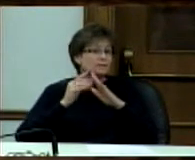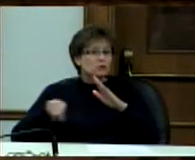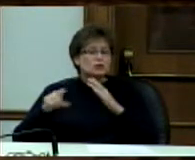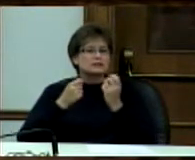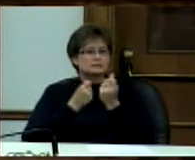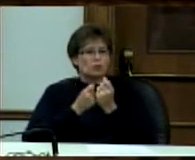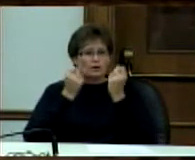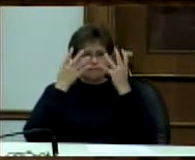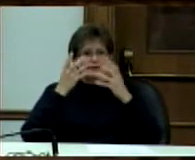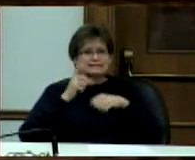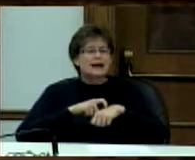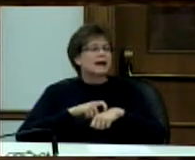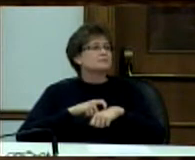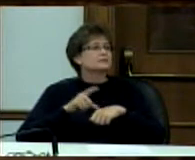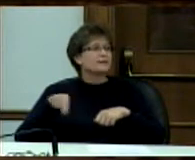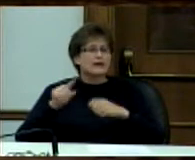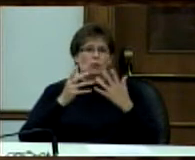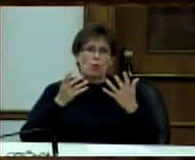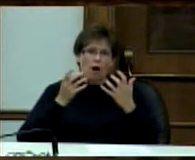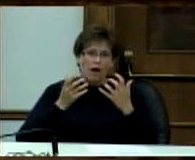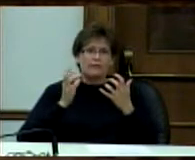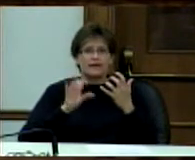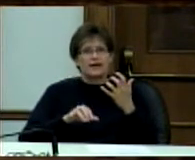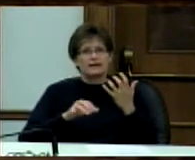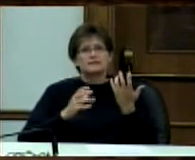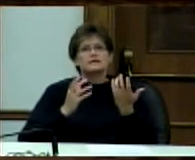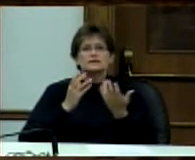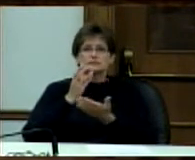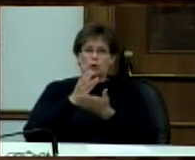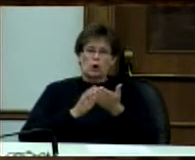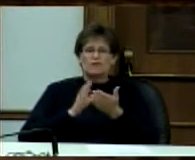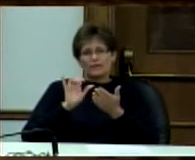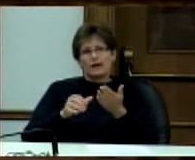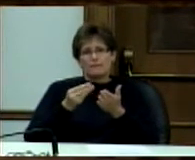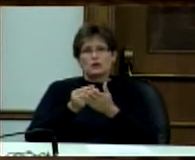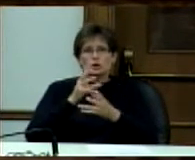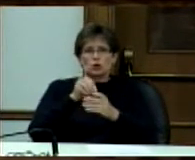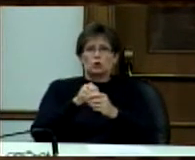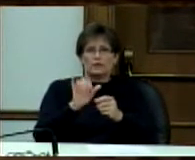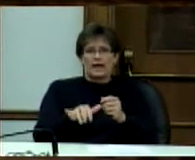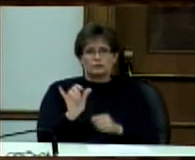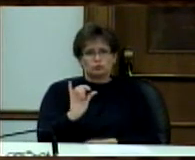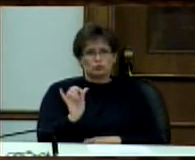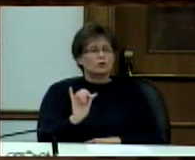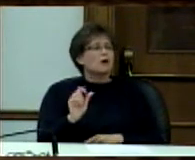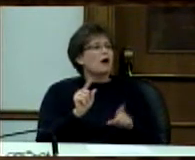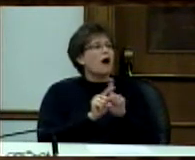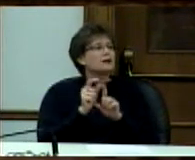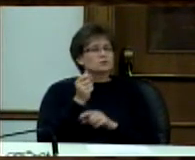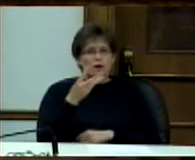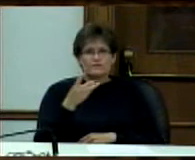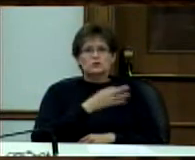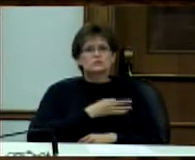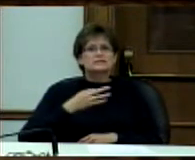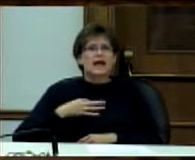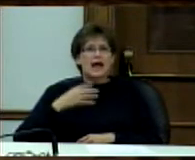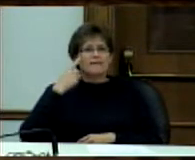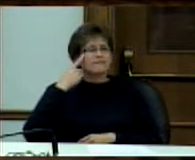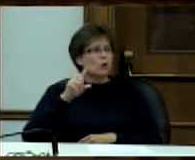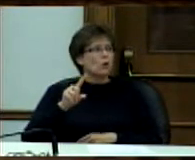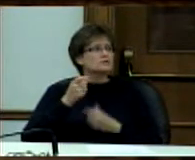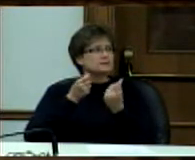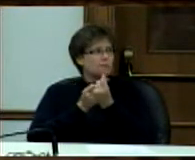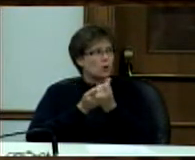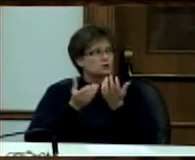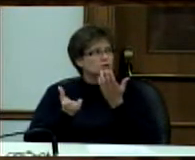the community many times that they have wanted, so that is a part of it as well. As well as a couple of staff